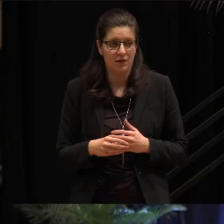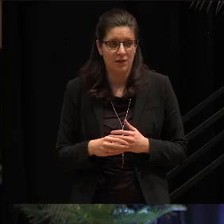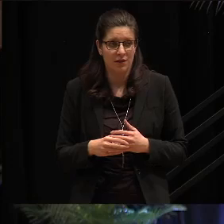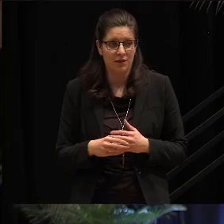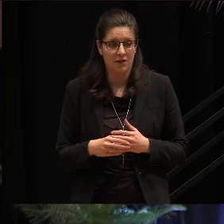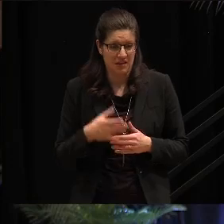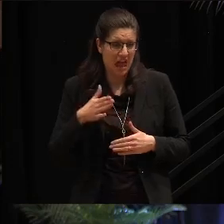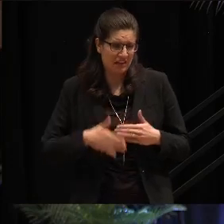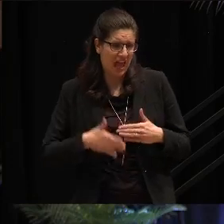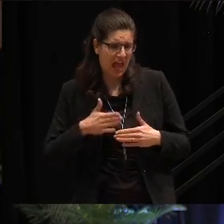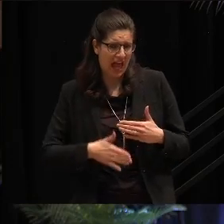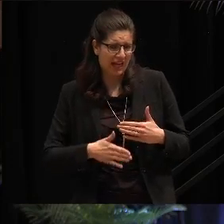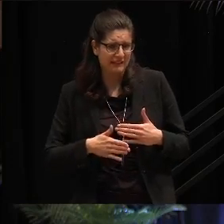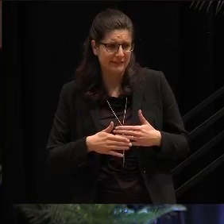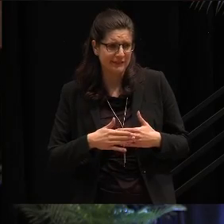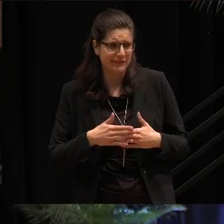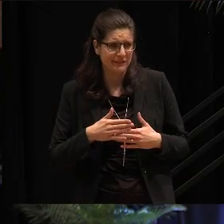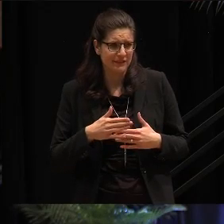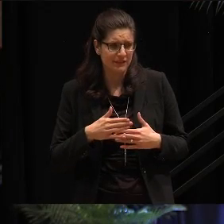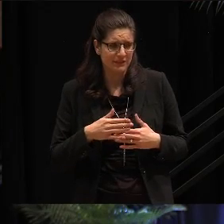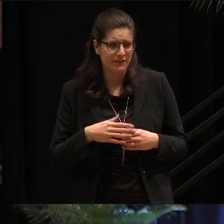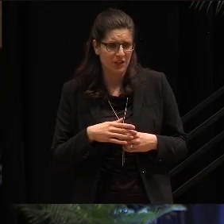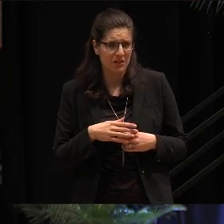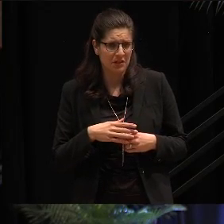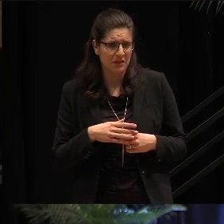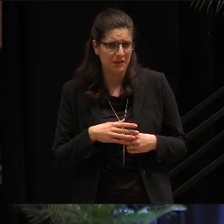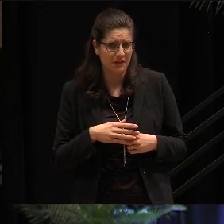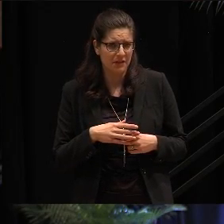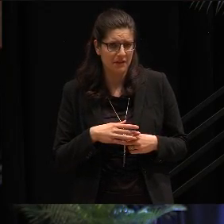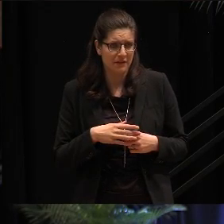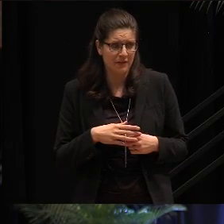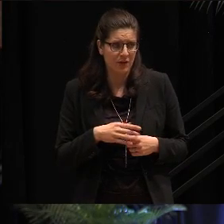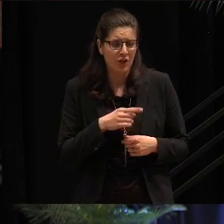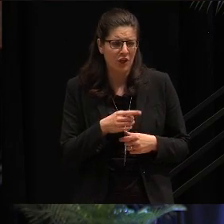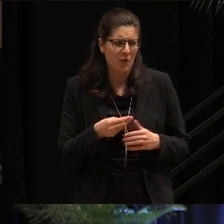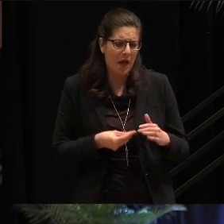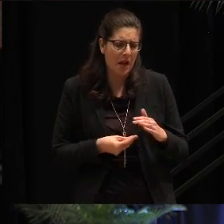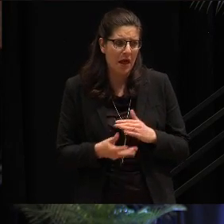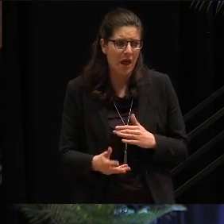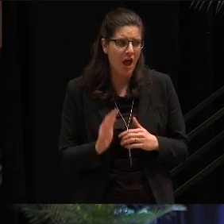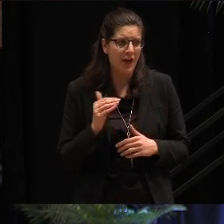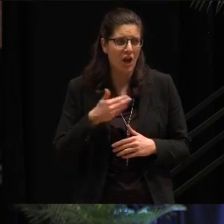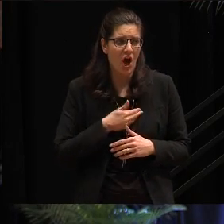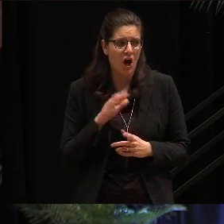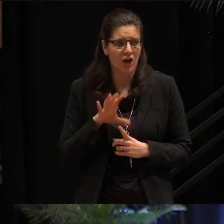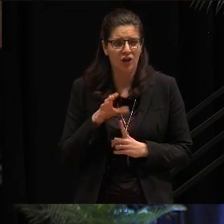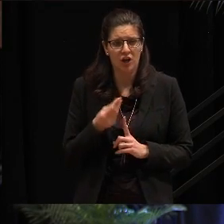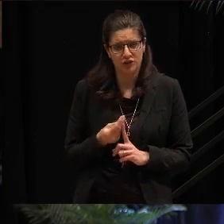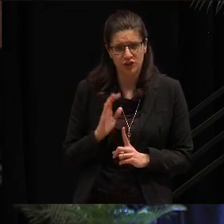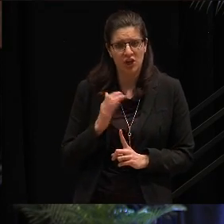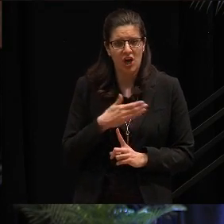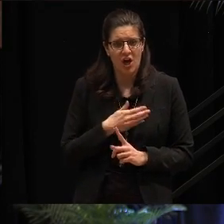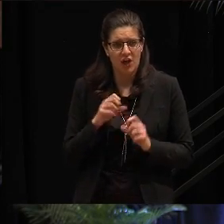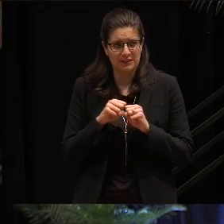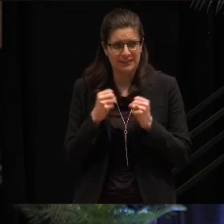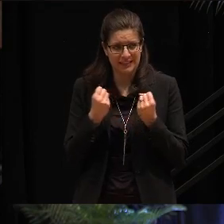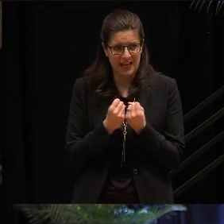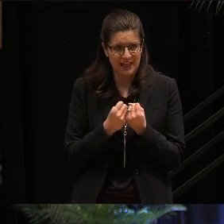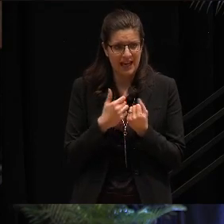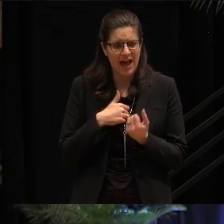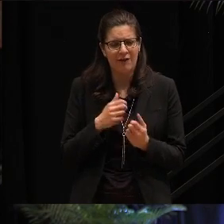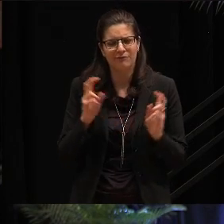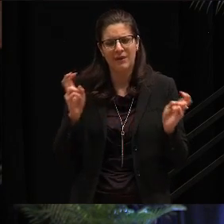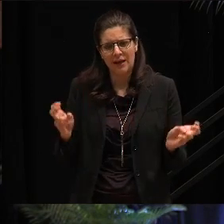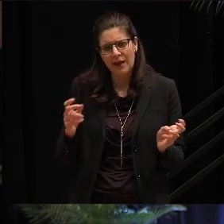The gentleman on the end there, you had alluded to the fact that in our culture, in our society, we have a deep